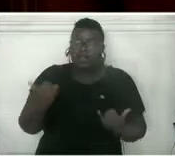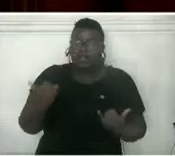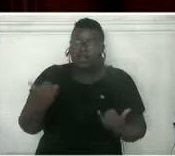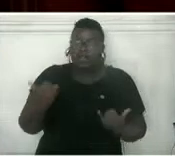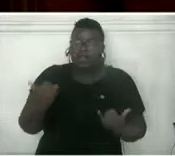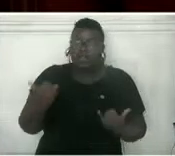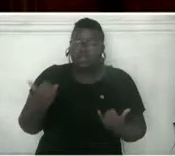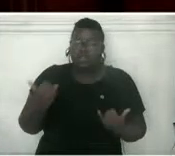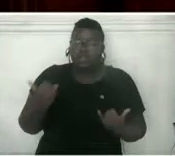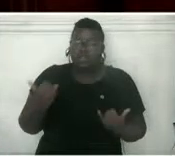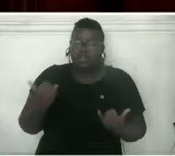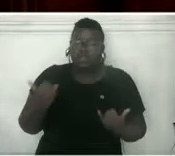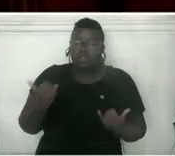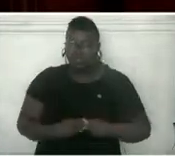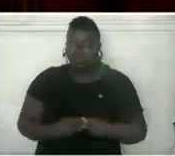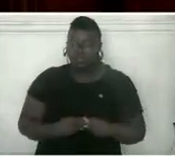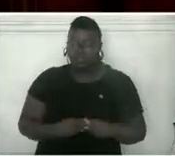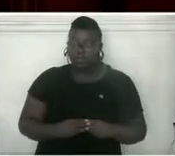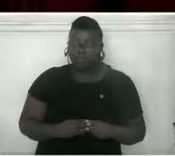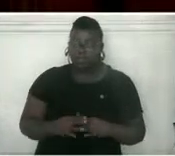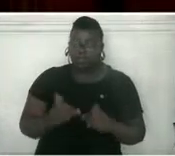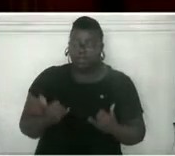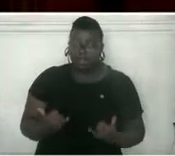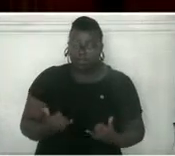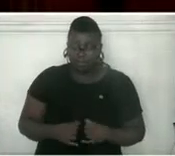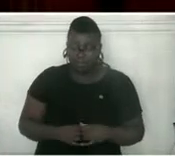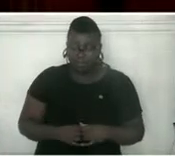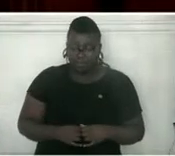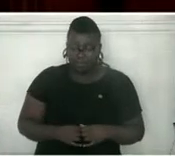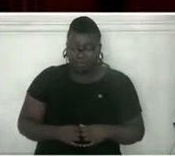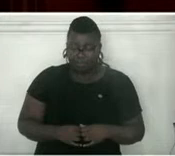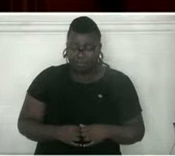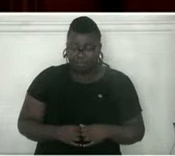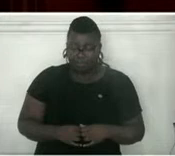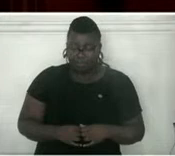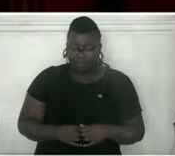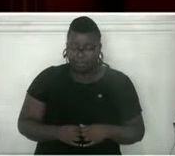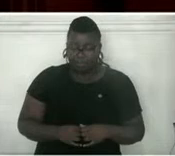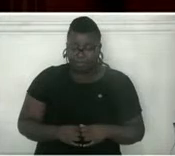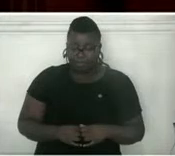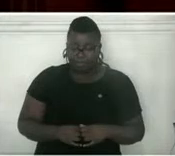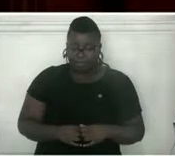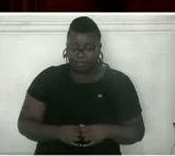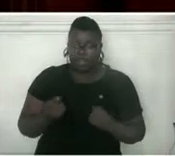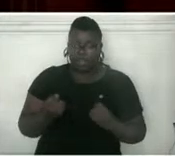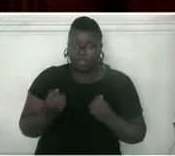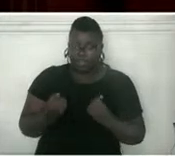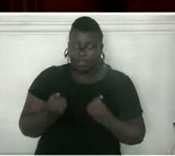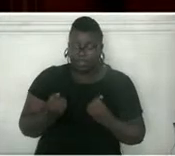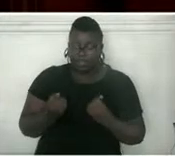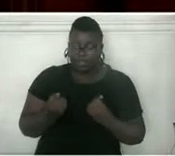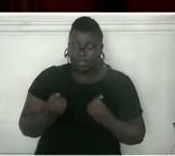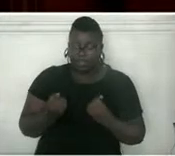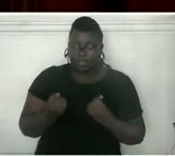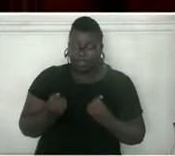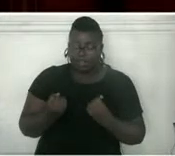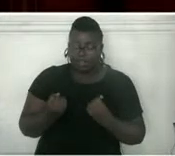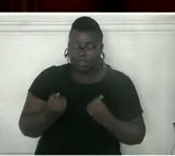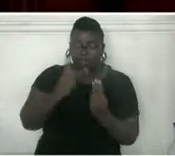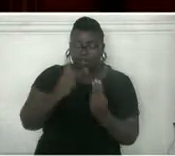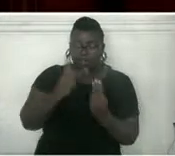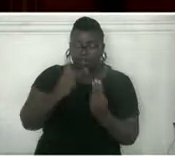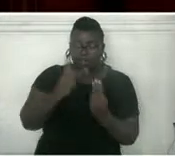members, let me take you into confidence and detail some of the projects that are already